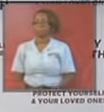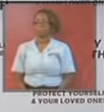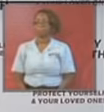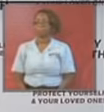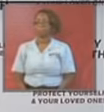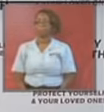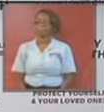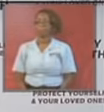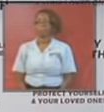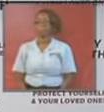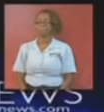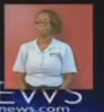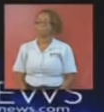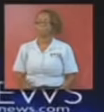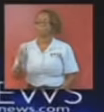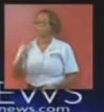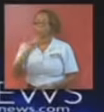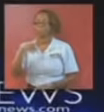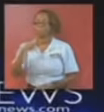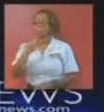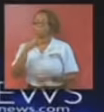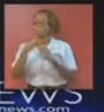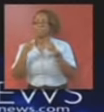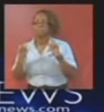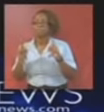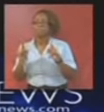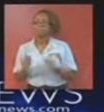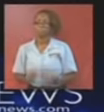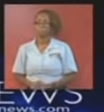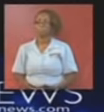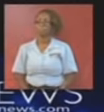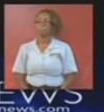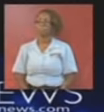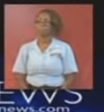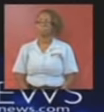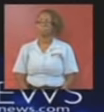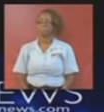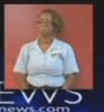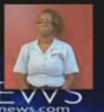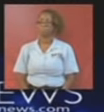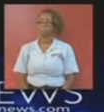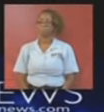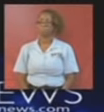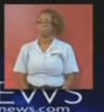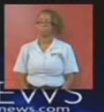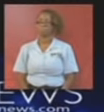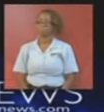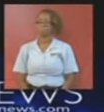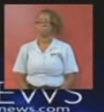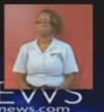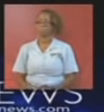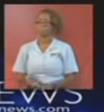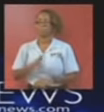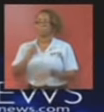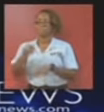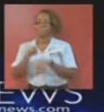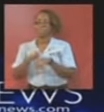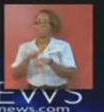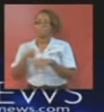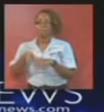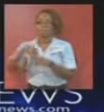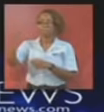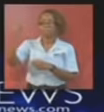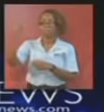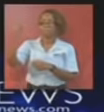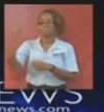Hi, good morning again. I just wanted to follow up. A national who is abroad and gets the vaccine, would